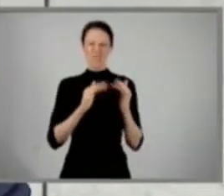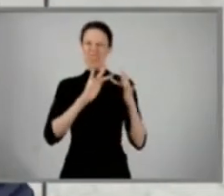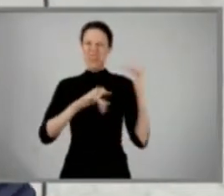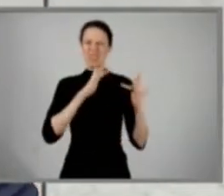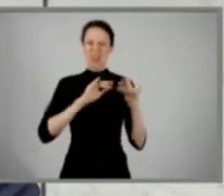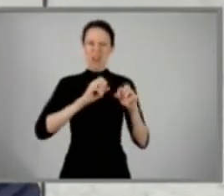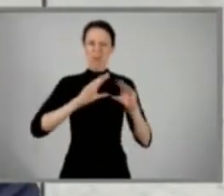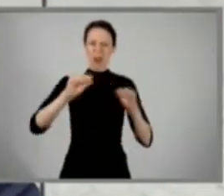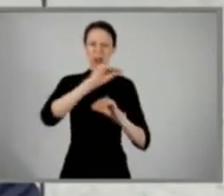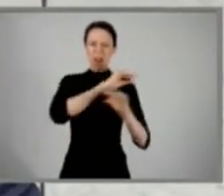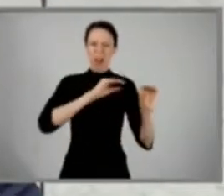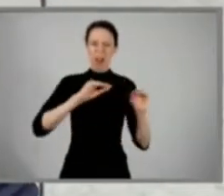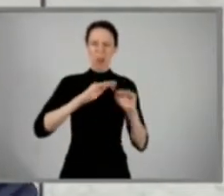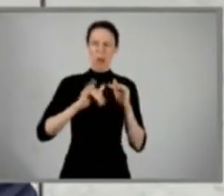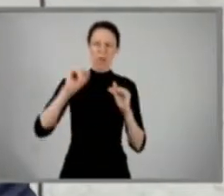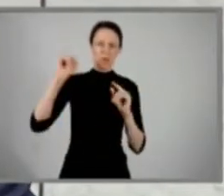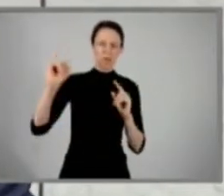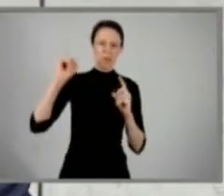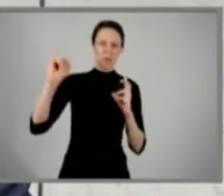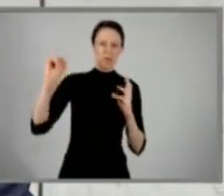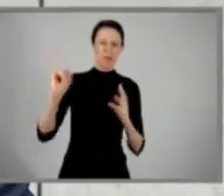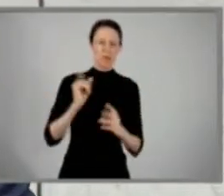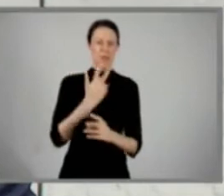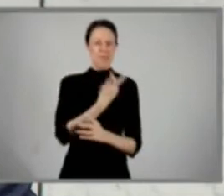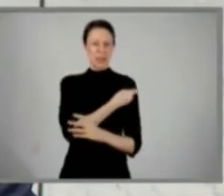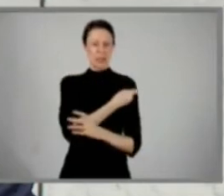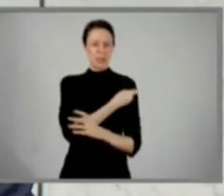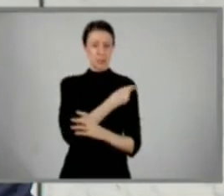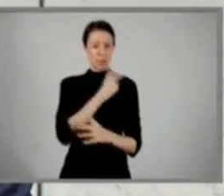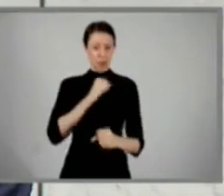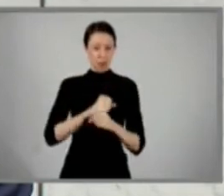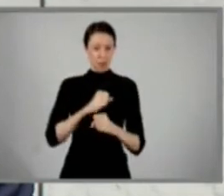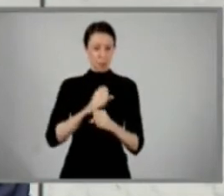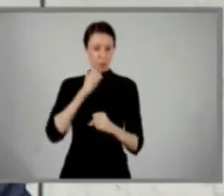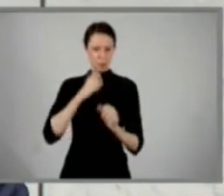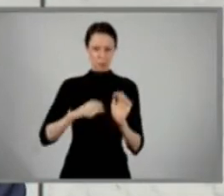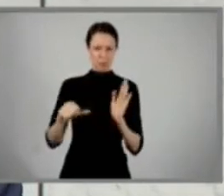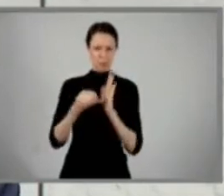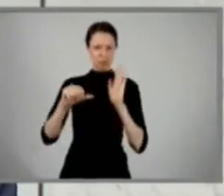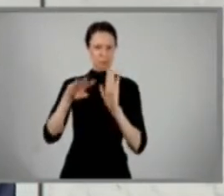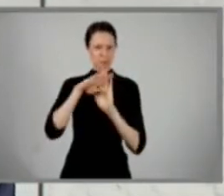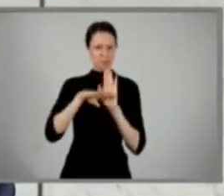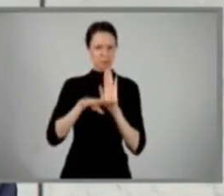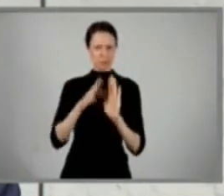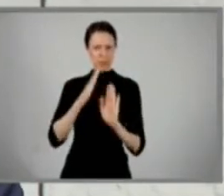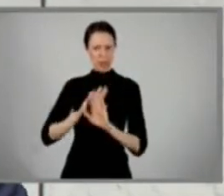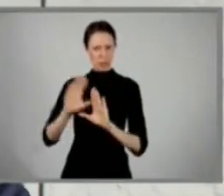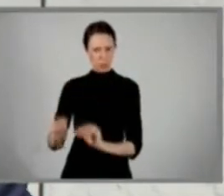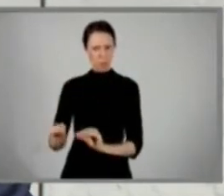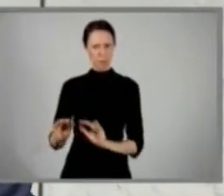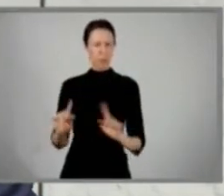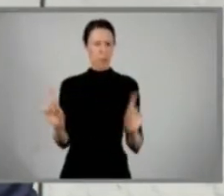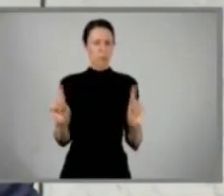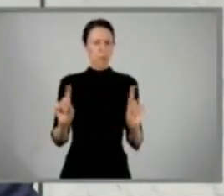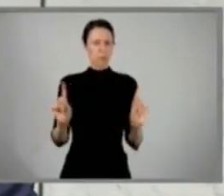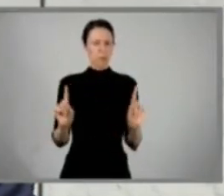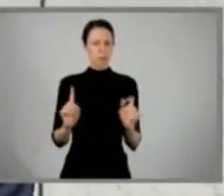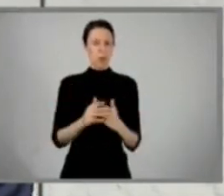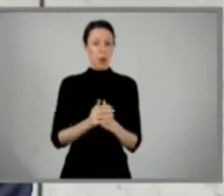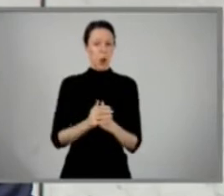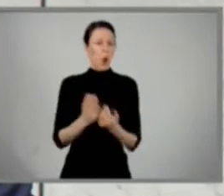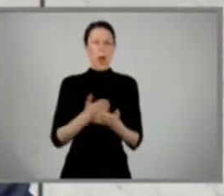have in mind to regulate that, if any. What sort of encouragement you would give people to be vaccinated, and what sort of restrictions there